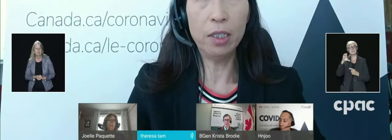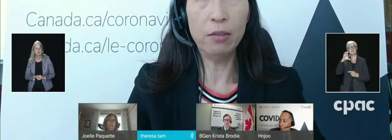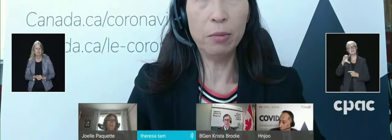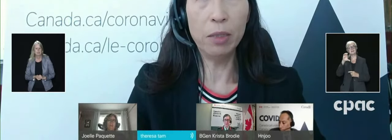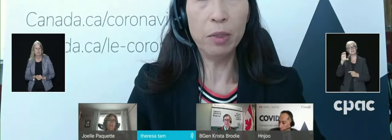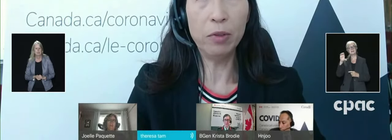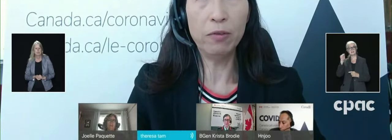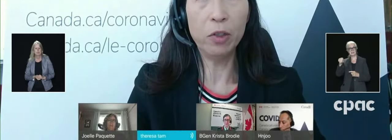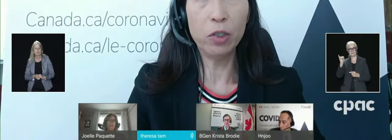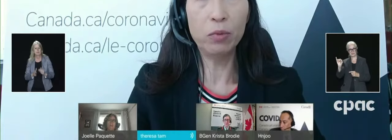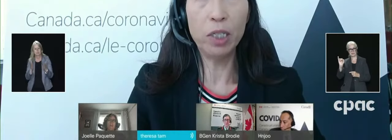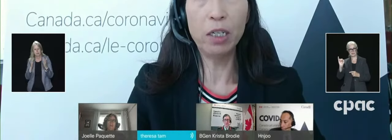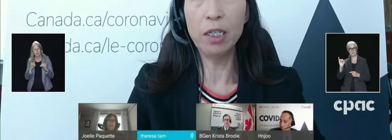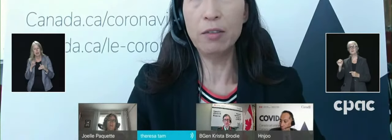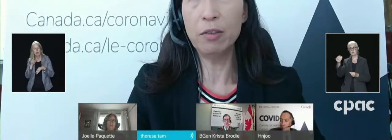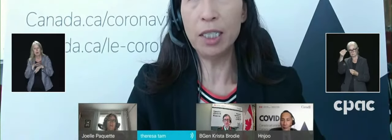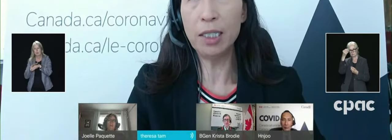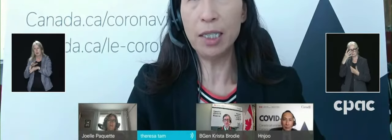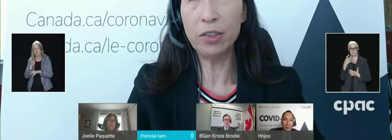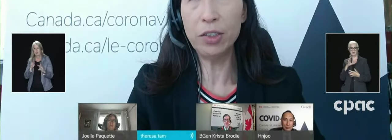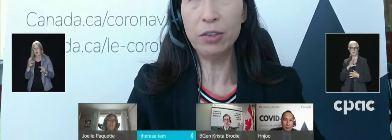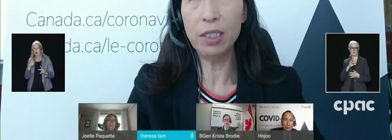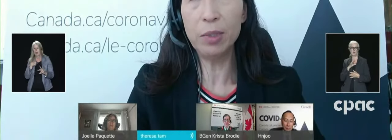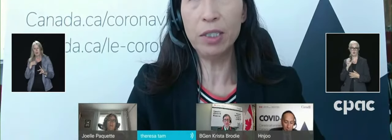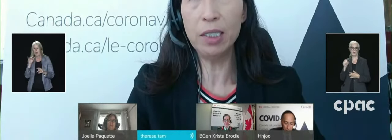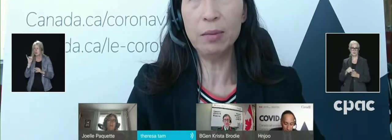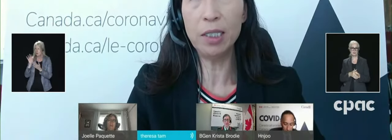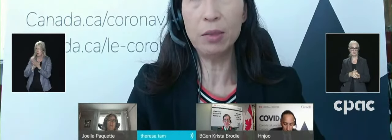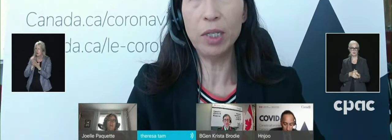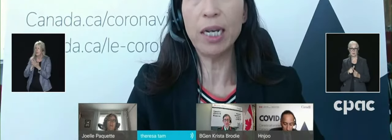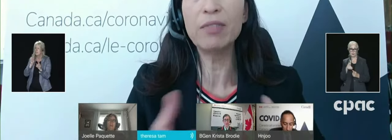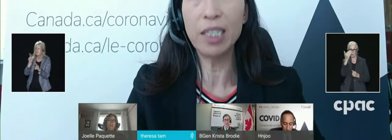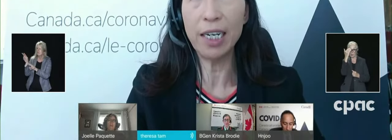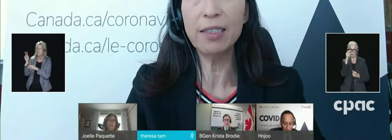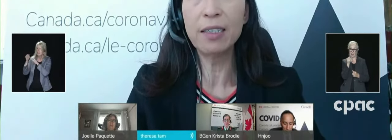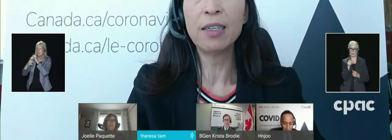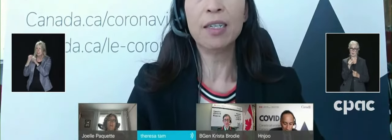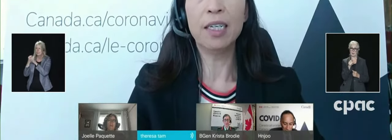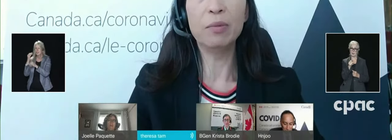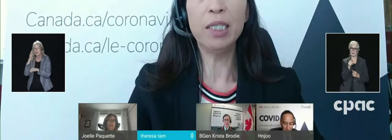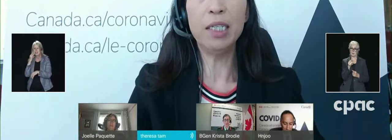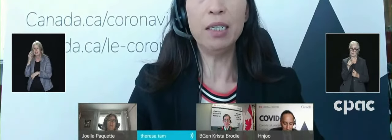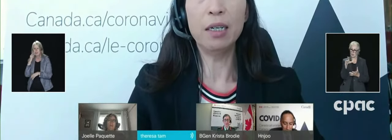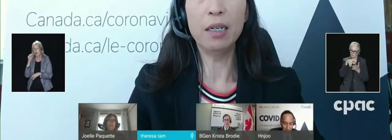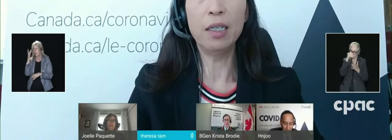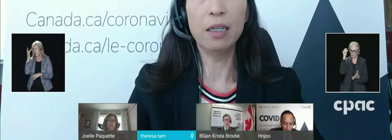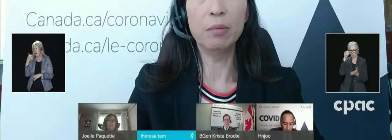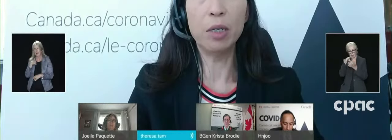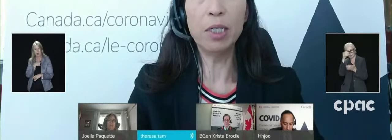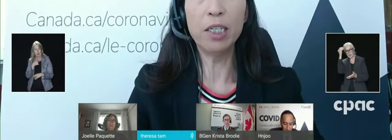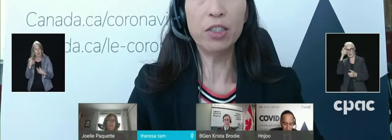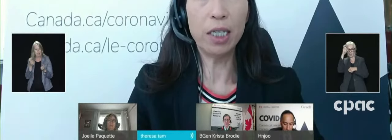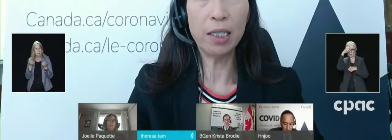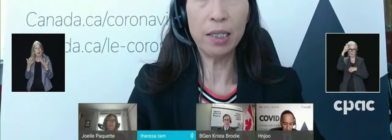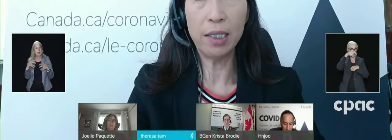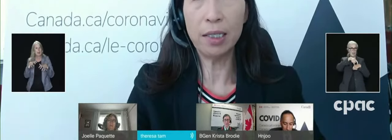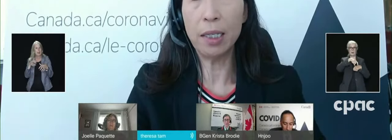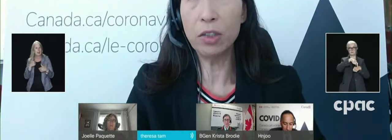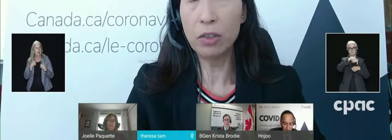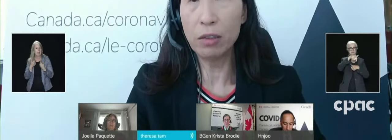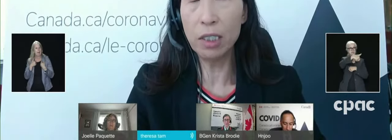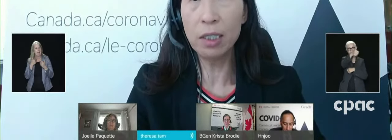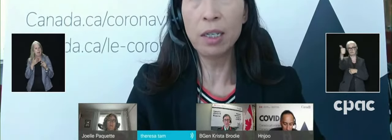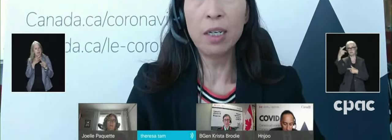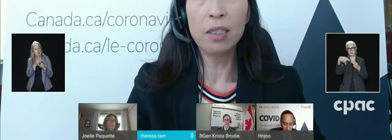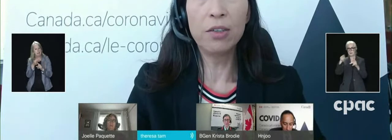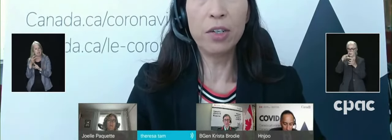To just remind people, of course, we are learning from the international experience because we haven't had that many younger population that's